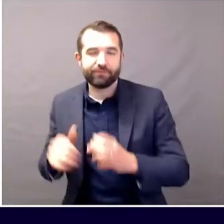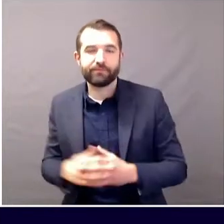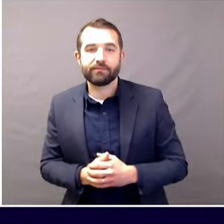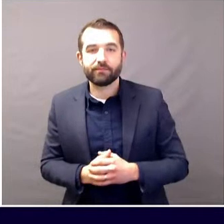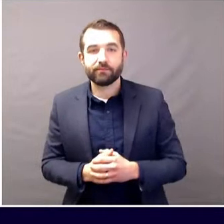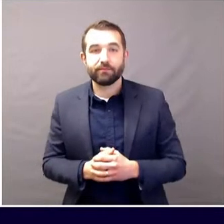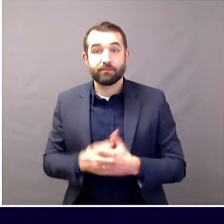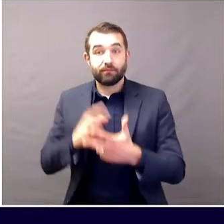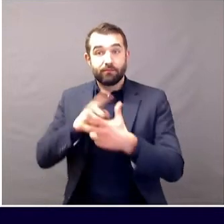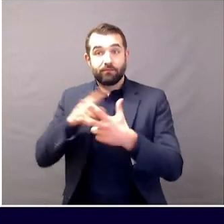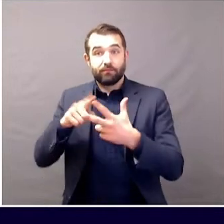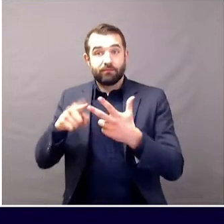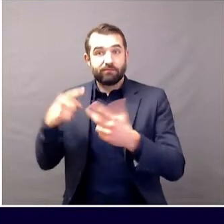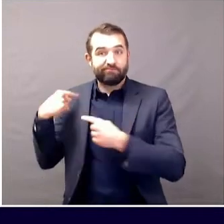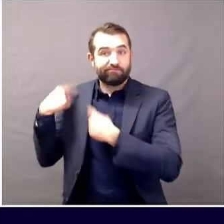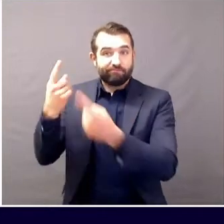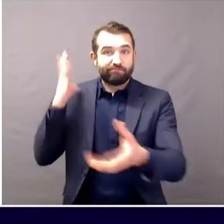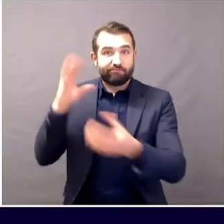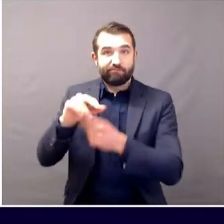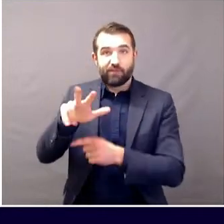collectively the 324th,